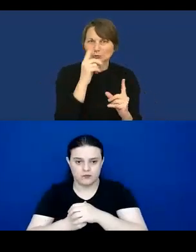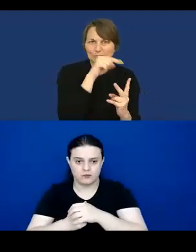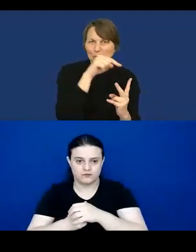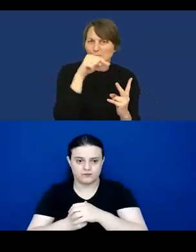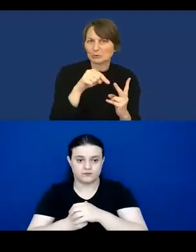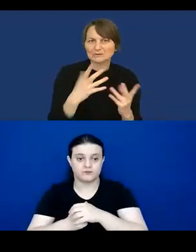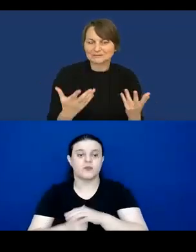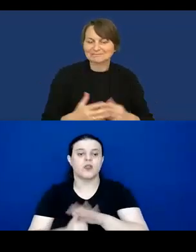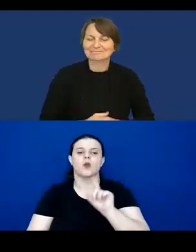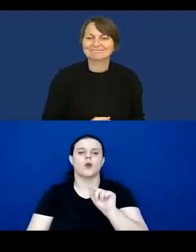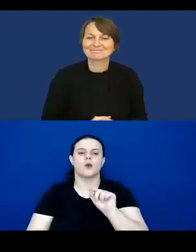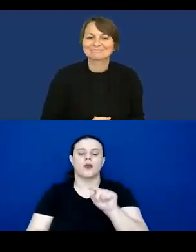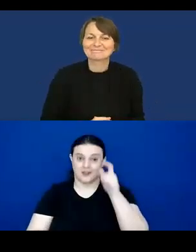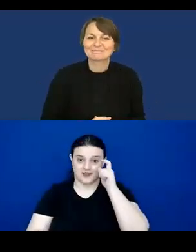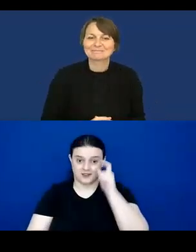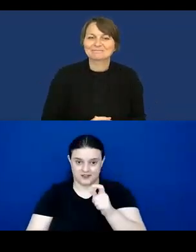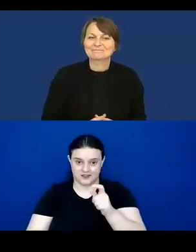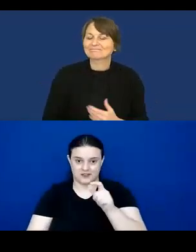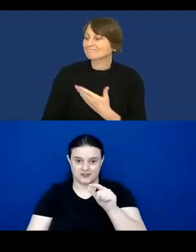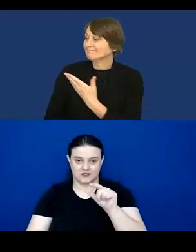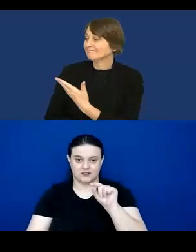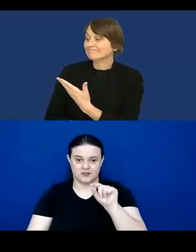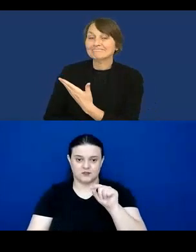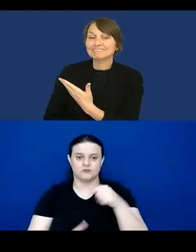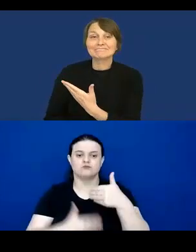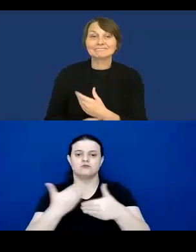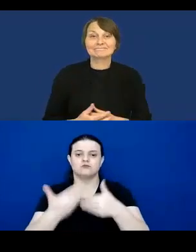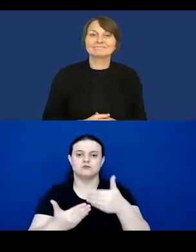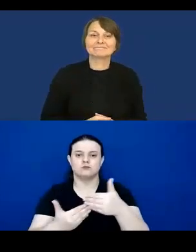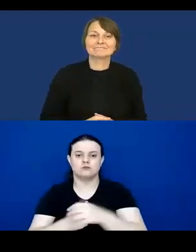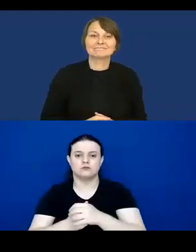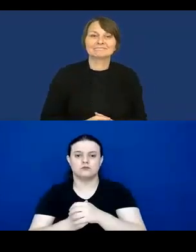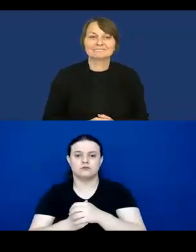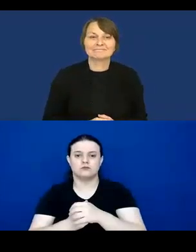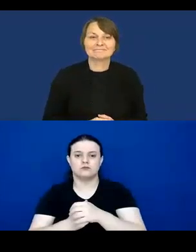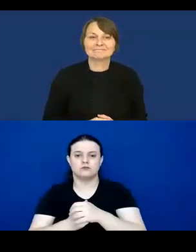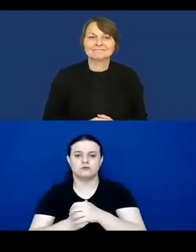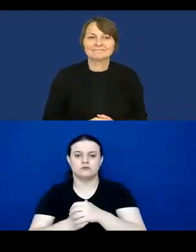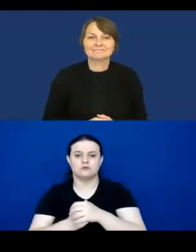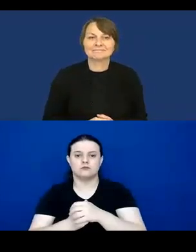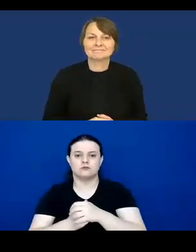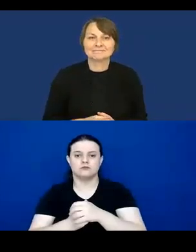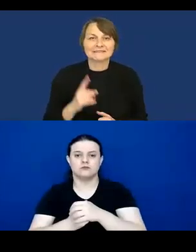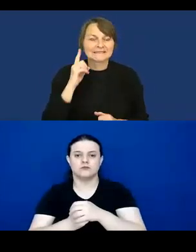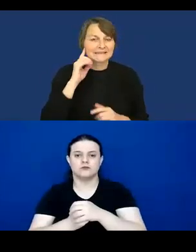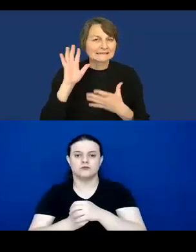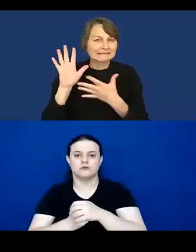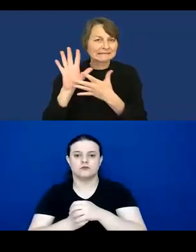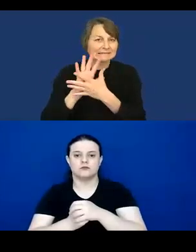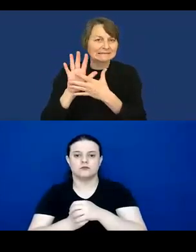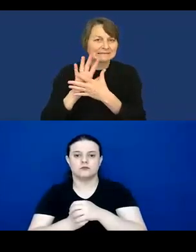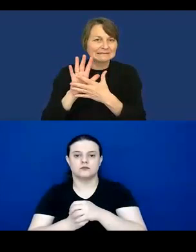Now, this has interesting consequences, which was recorded first by Weber